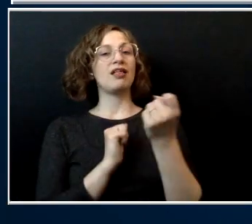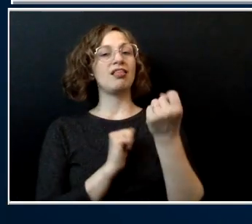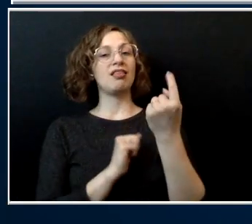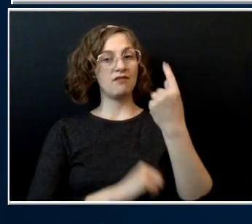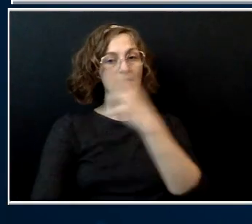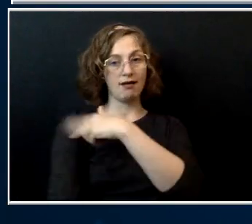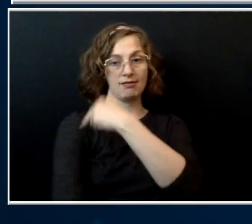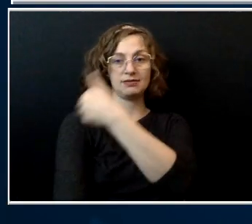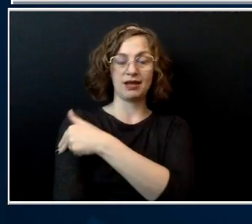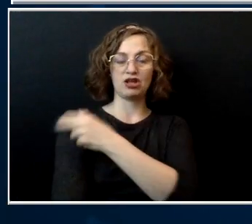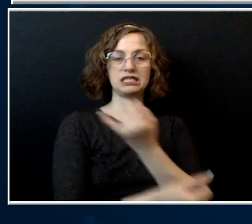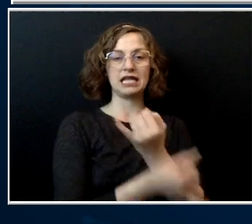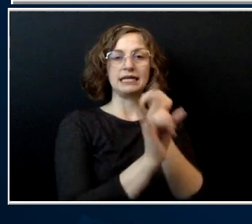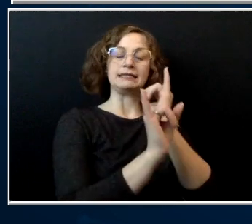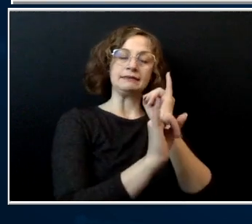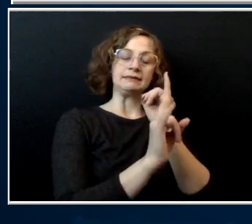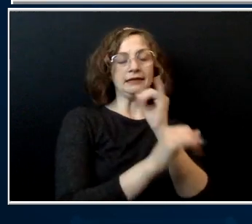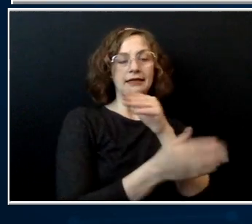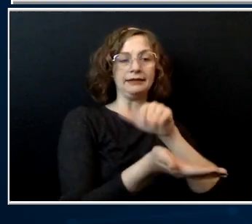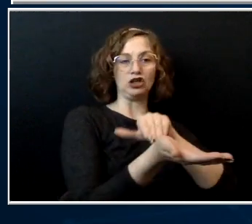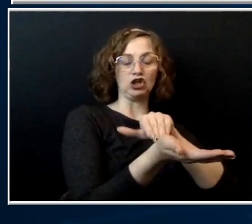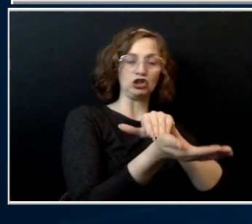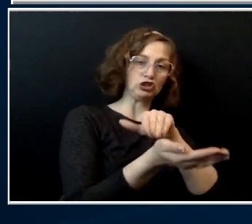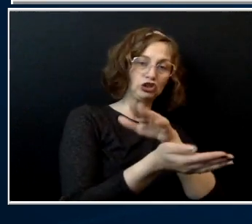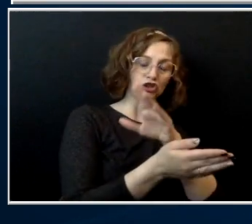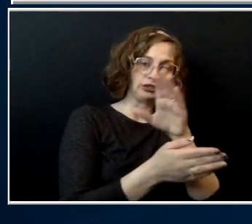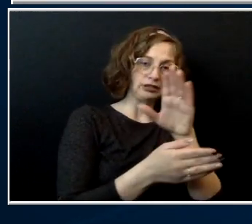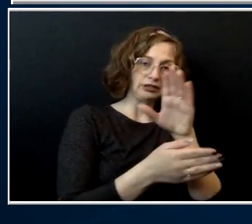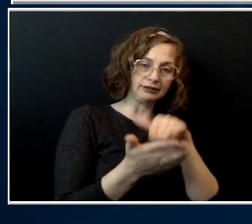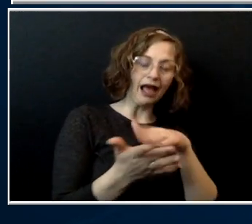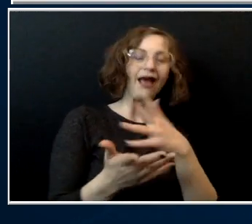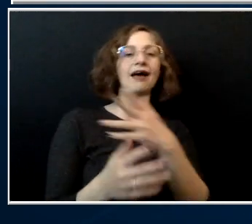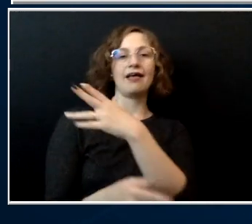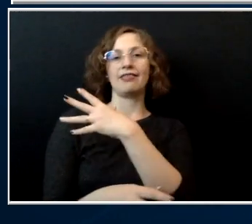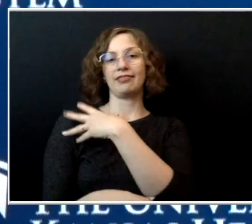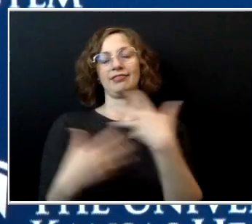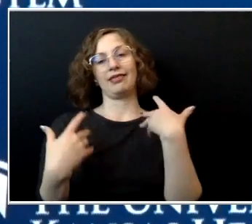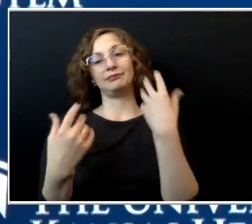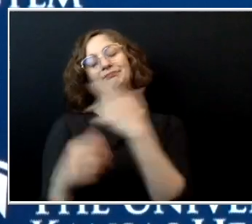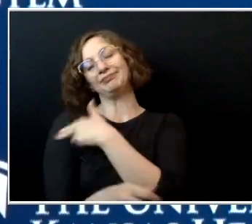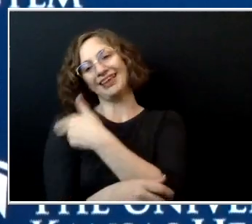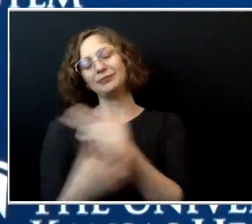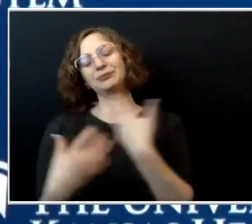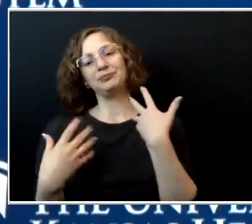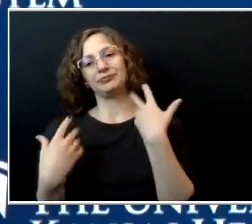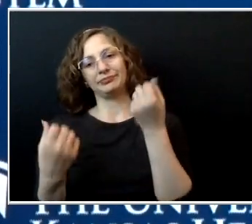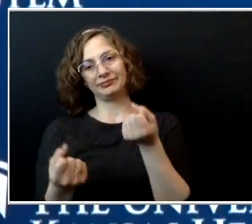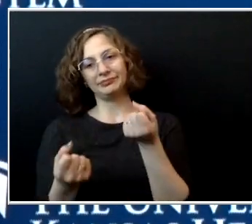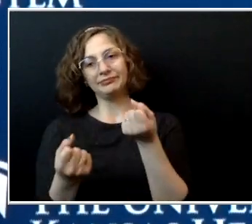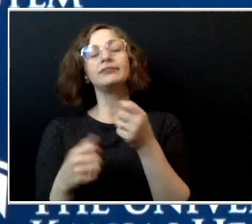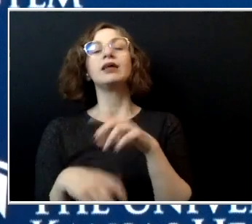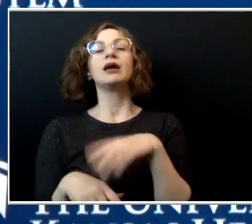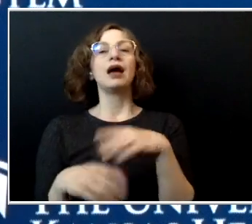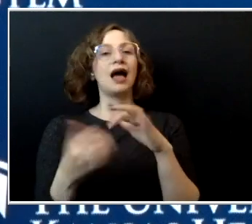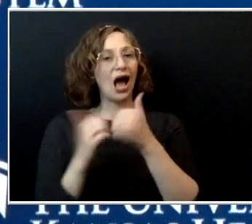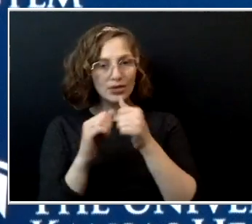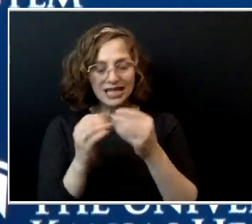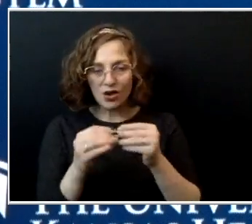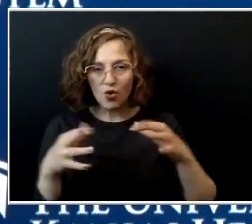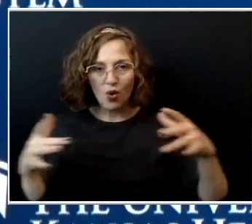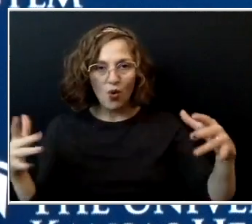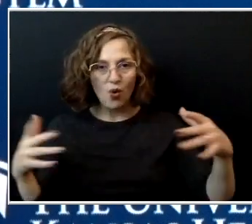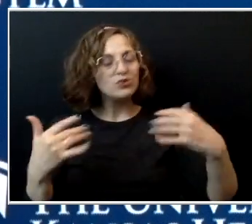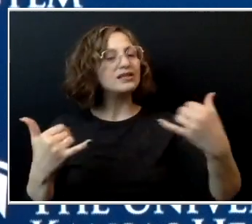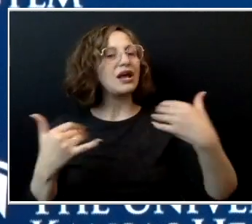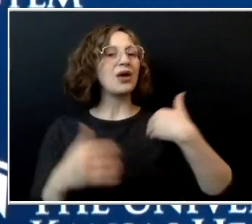health center. How much has the Care Collaborative grown over the years? Today we have 85 members across 73 Kansas